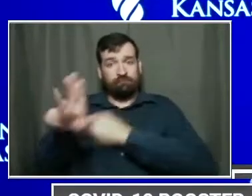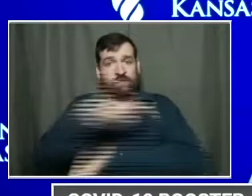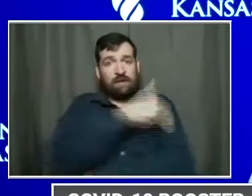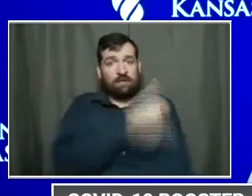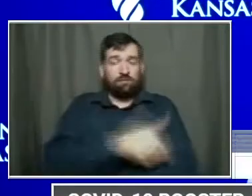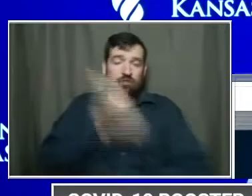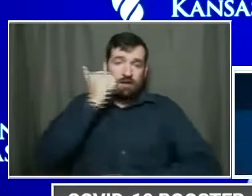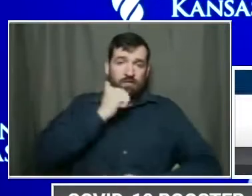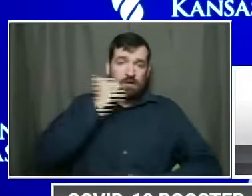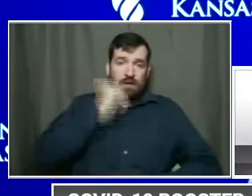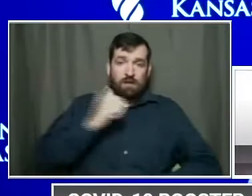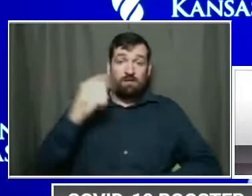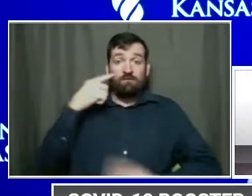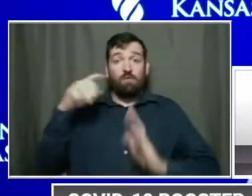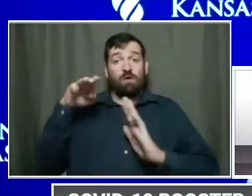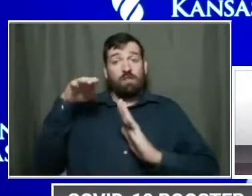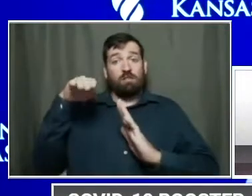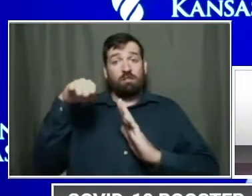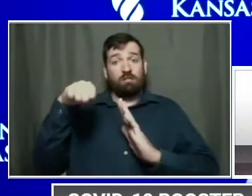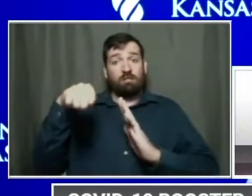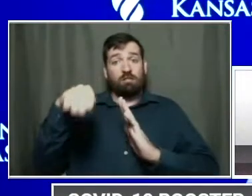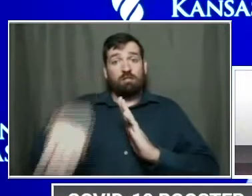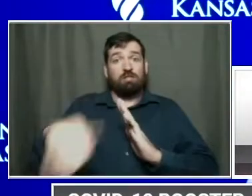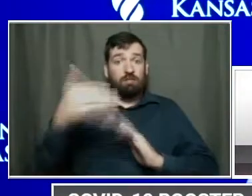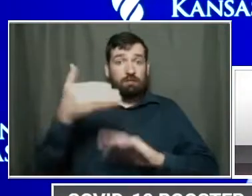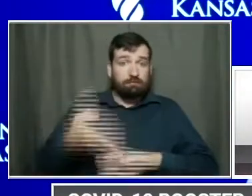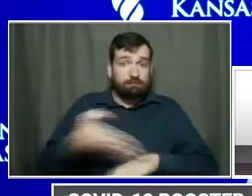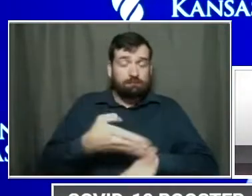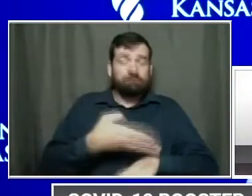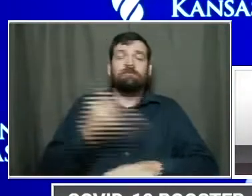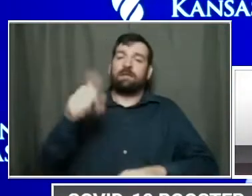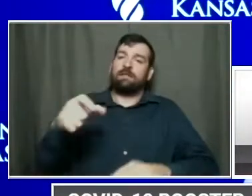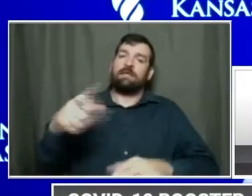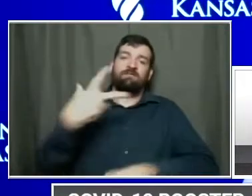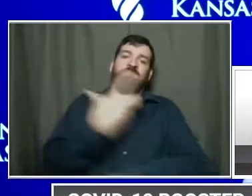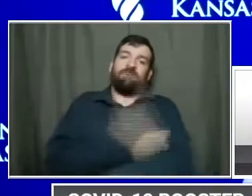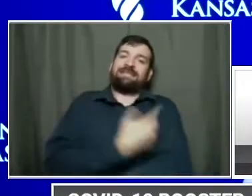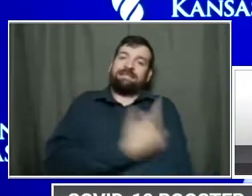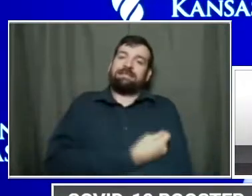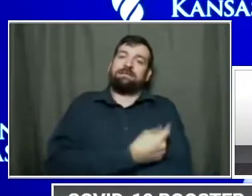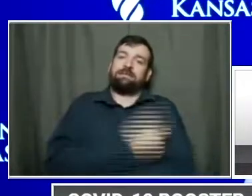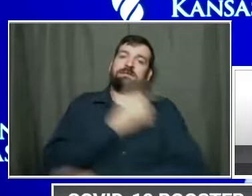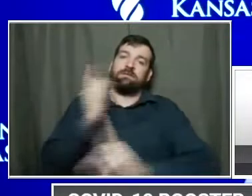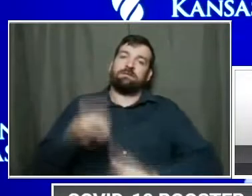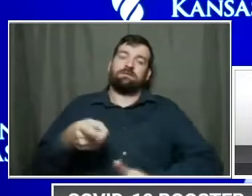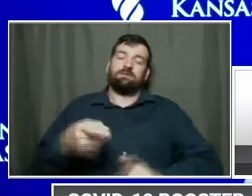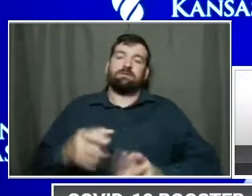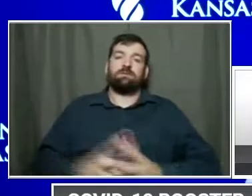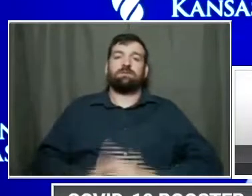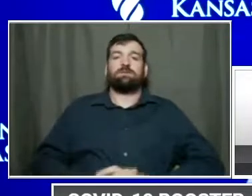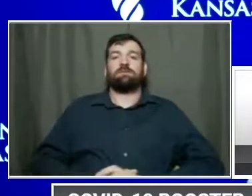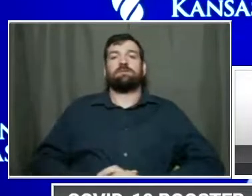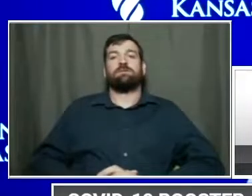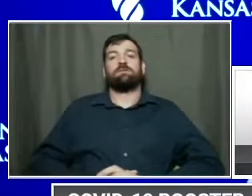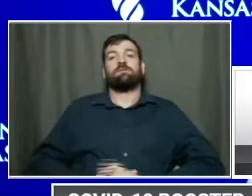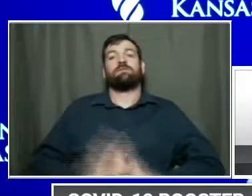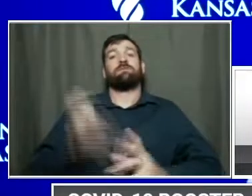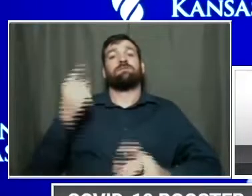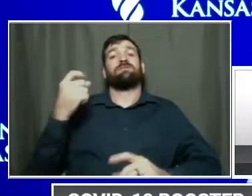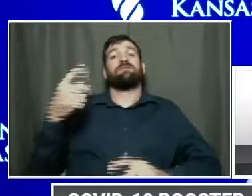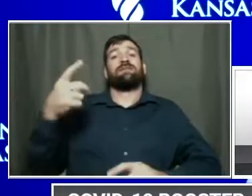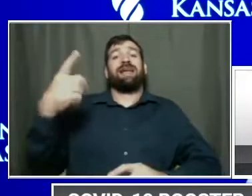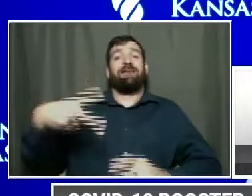downslope to continue, we have to continue to push out the vaccines and get people vaccinated. Only half of the population in the United